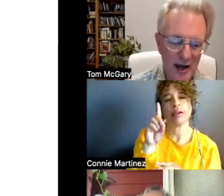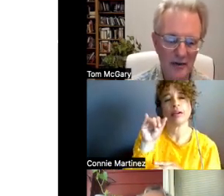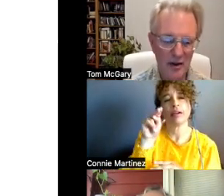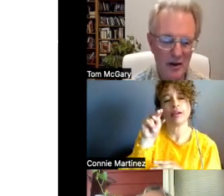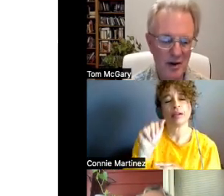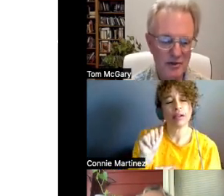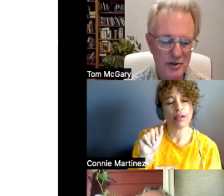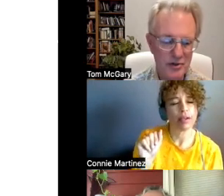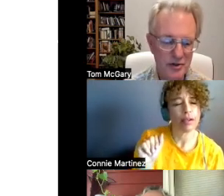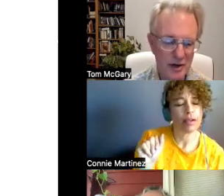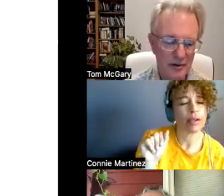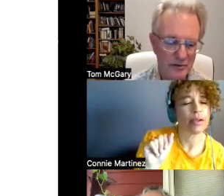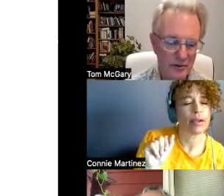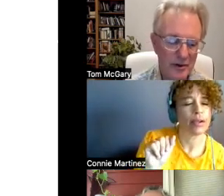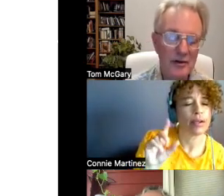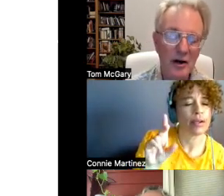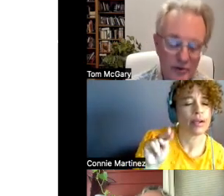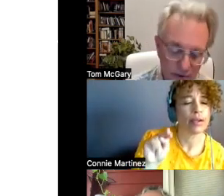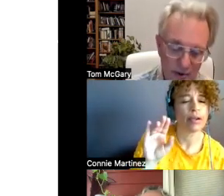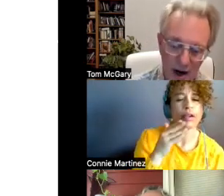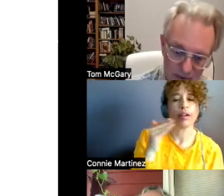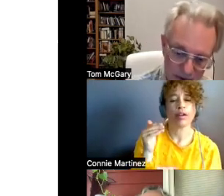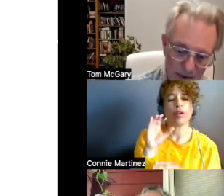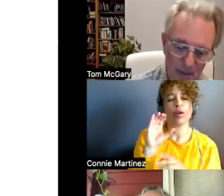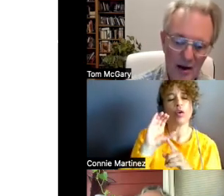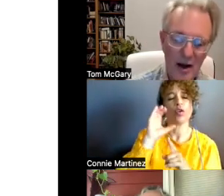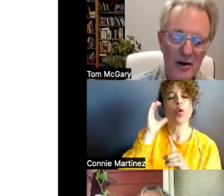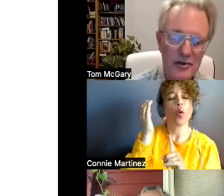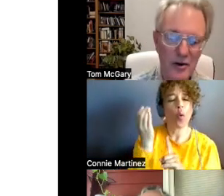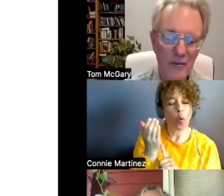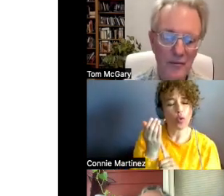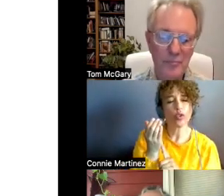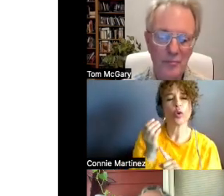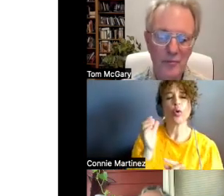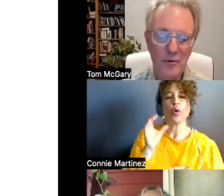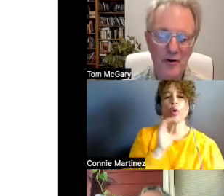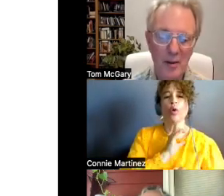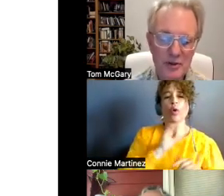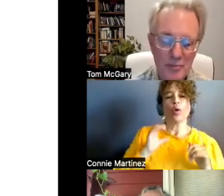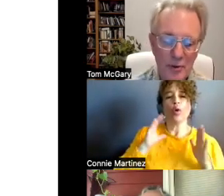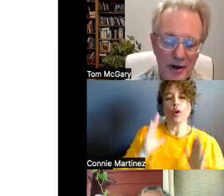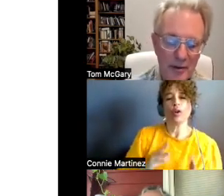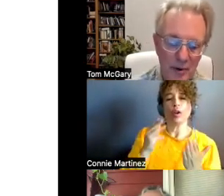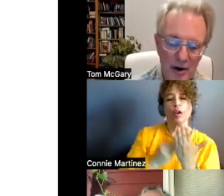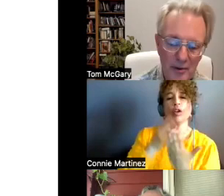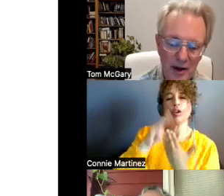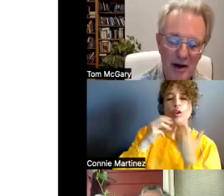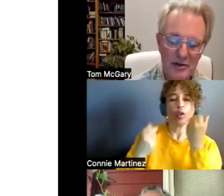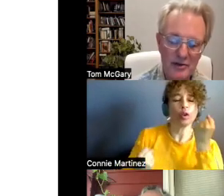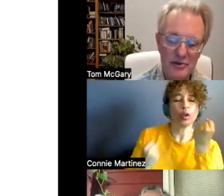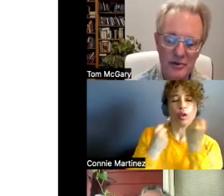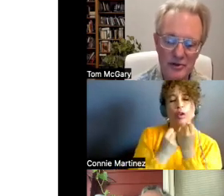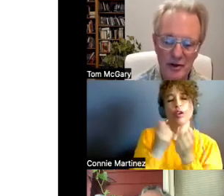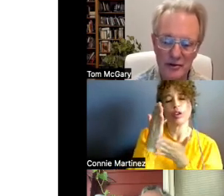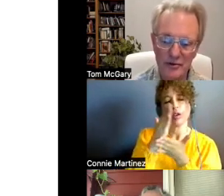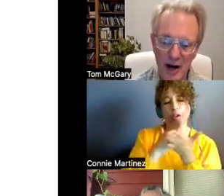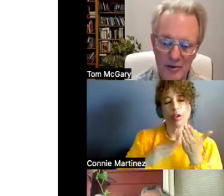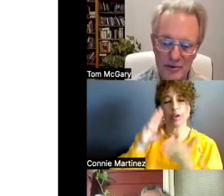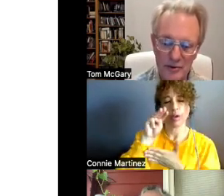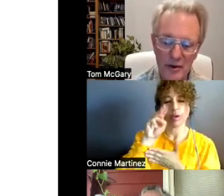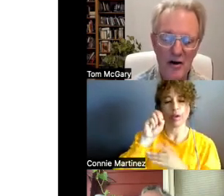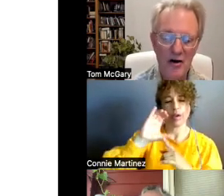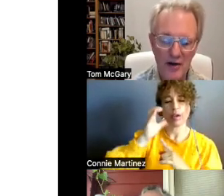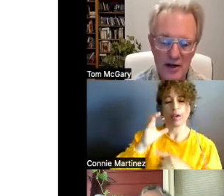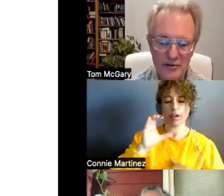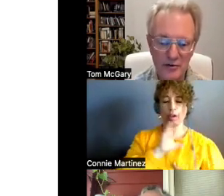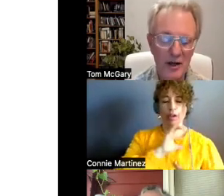Song, and the Massachusetts Cultural Council. So our program is supported in part by the Massachusetts Cultural